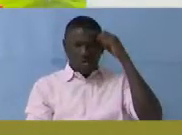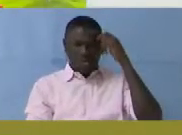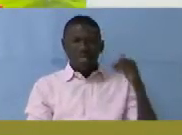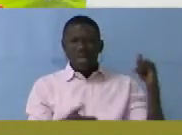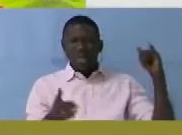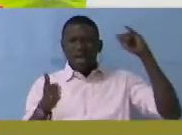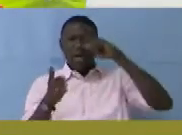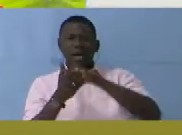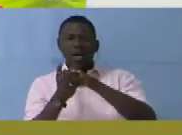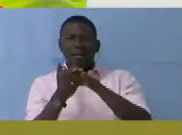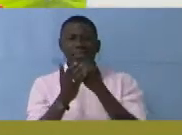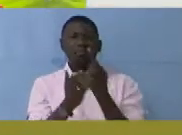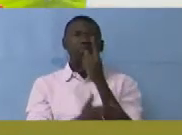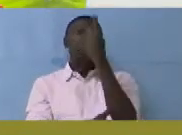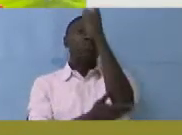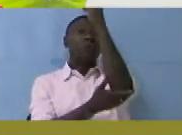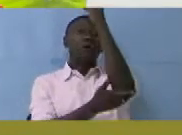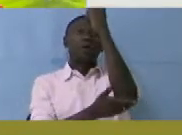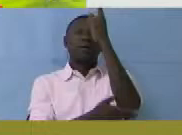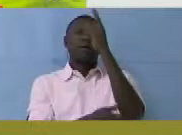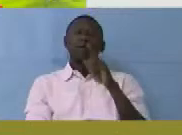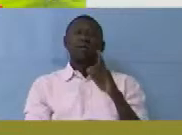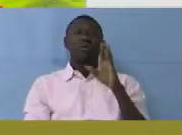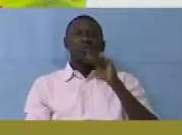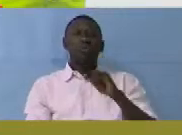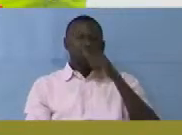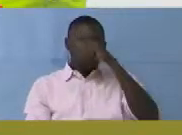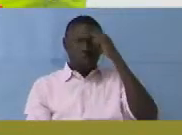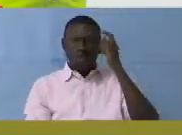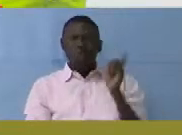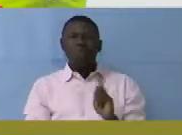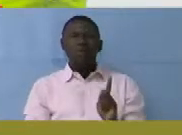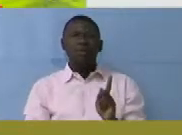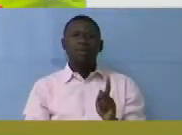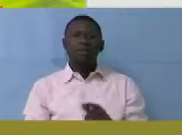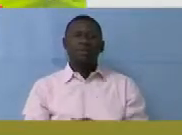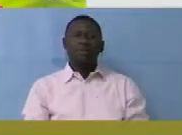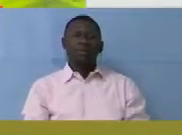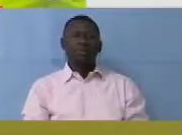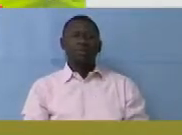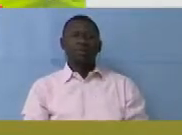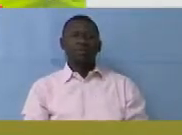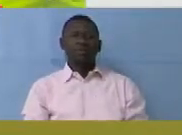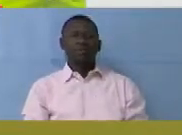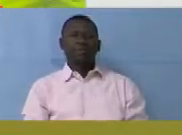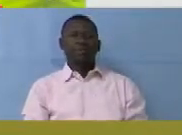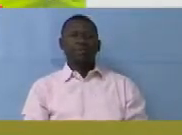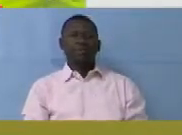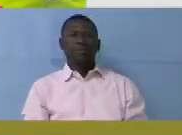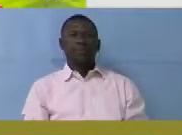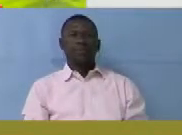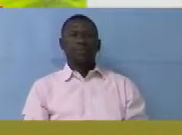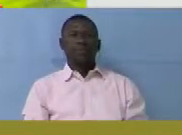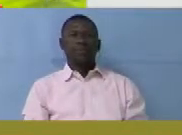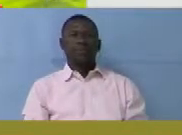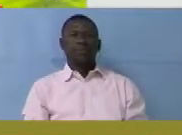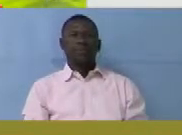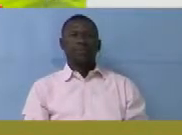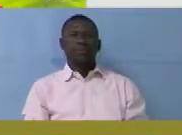La Jidula La Bunjamba Santo Minimu Munkatara Chokinyo La Bunda La Jie. You send it in Sabalake La